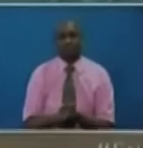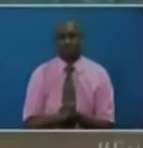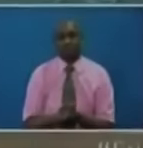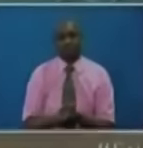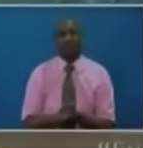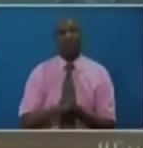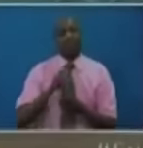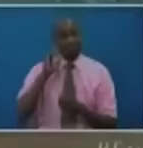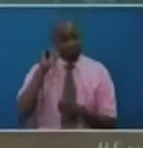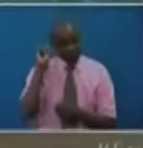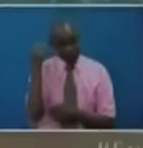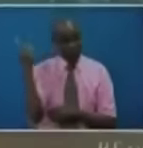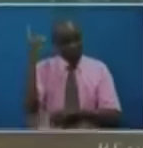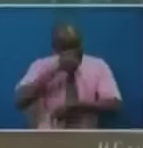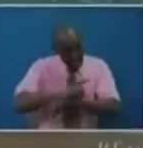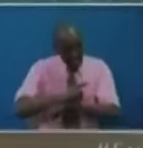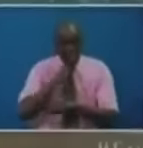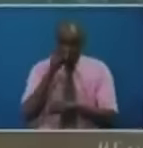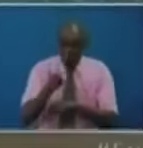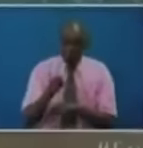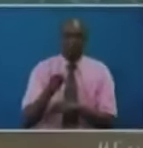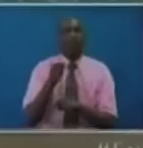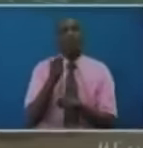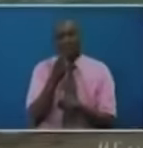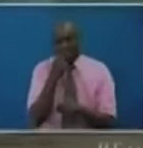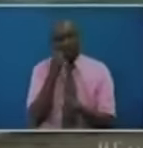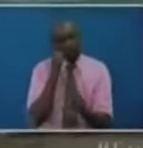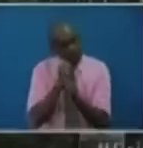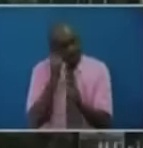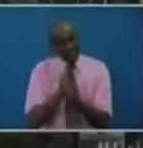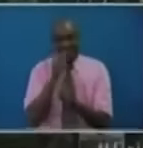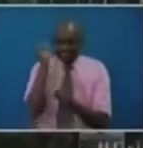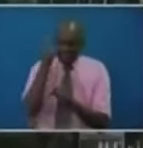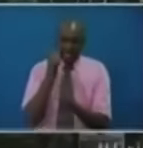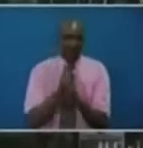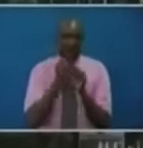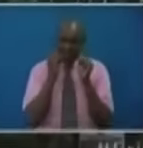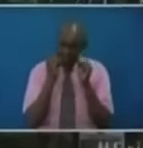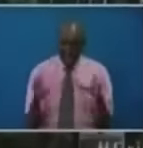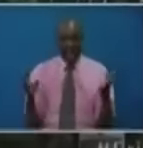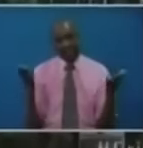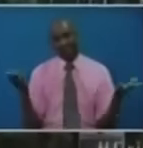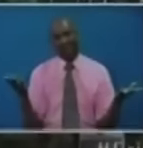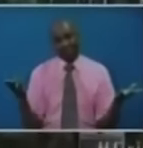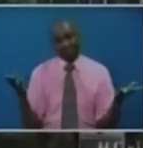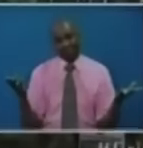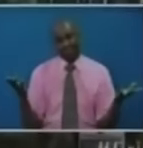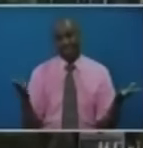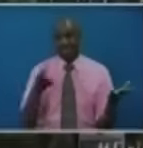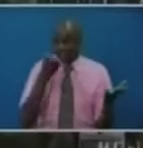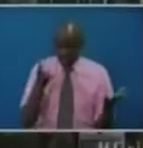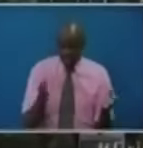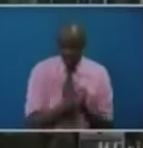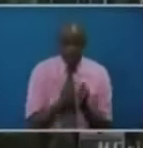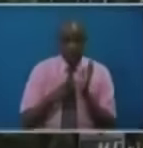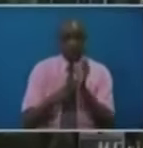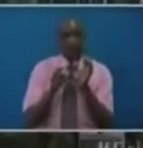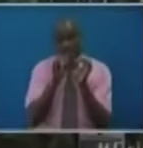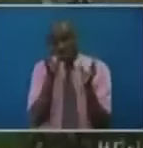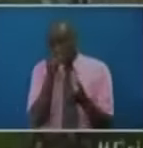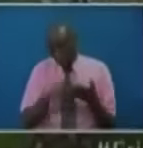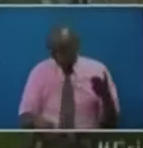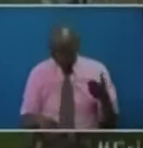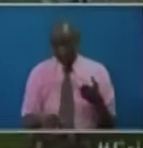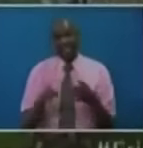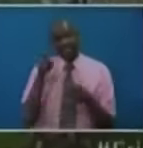Day 5 of a biting medical workers' strike in Kenya saw an uncharacteristic calm at